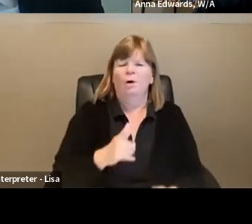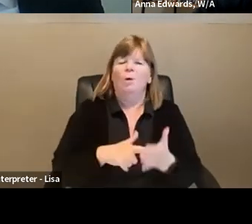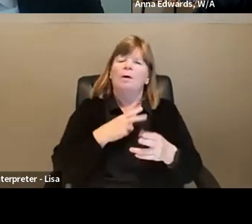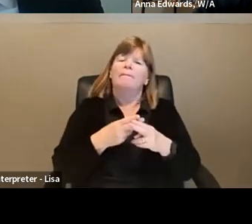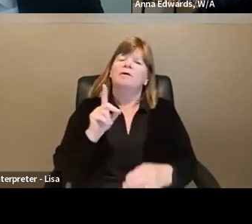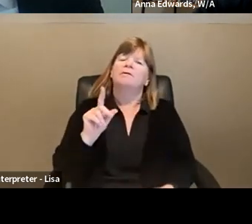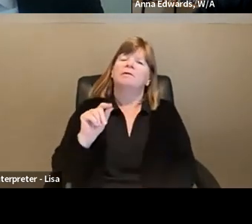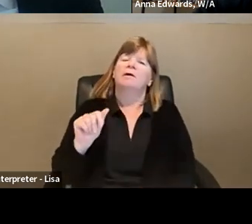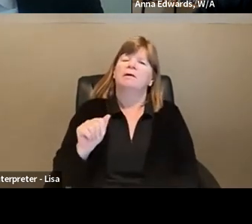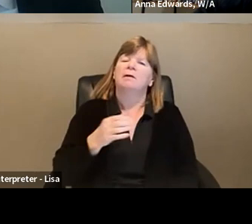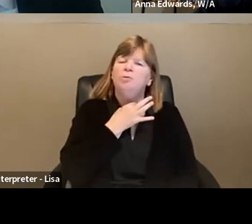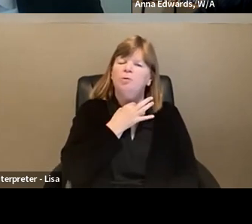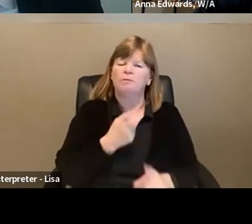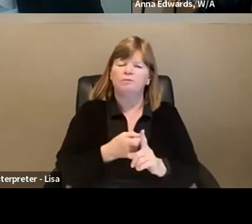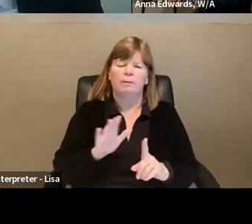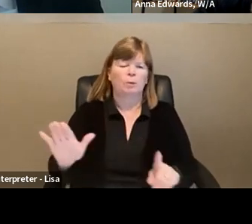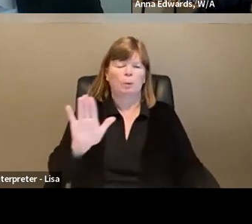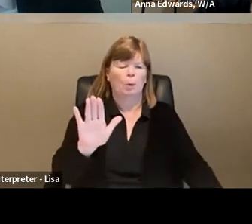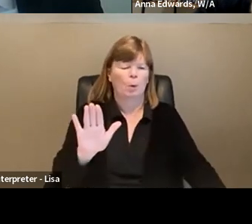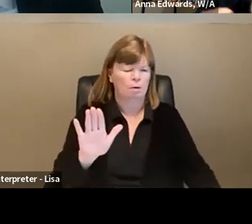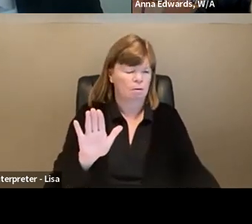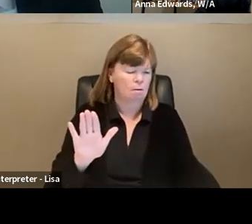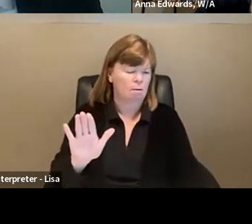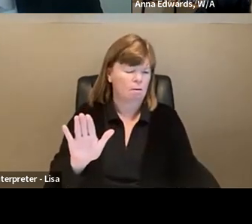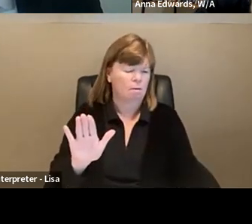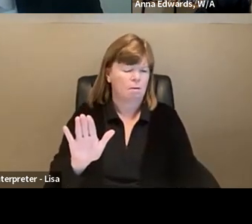know, from your partners, do